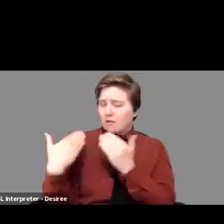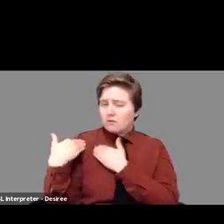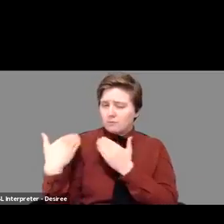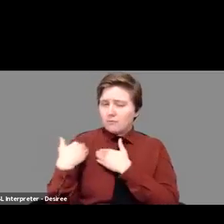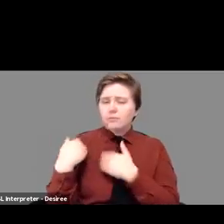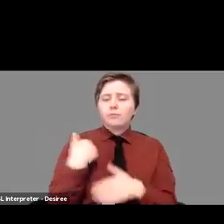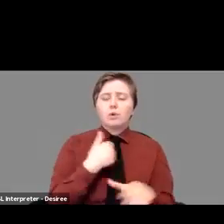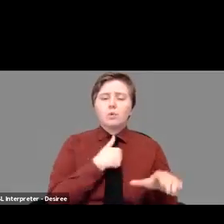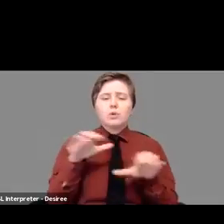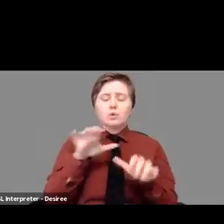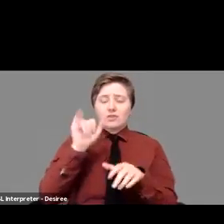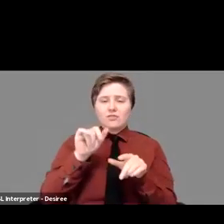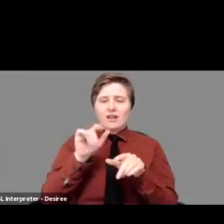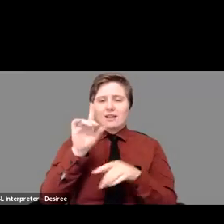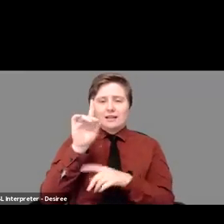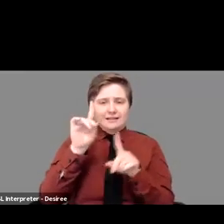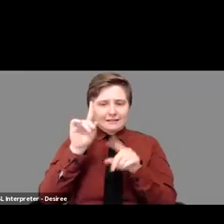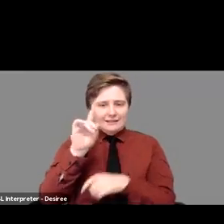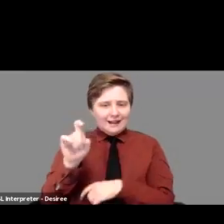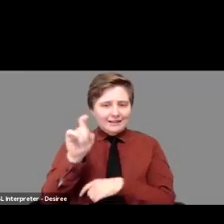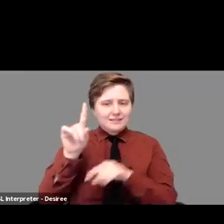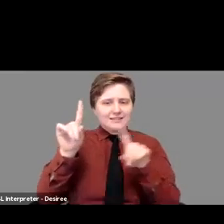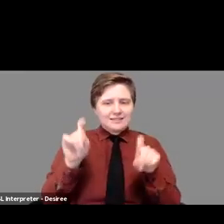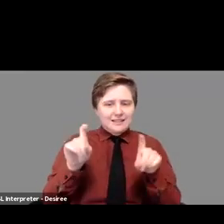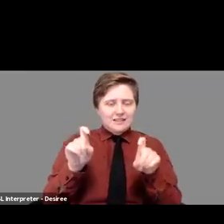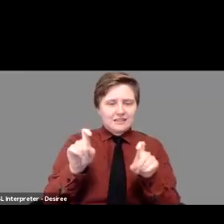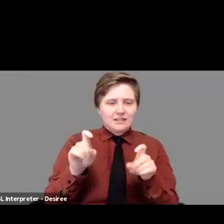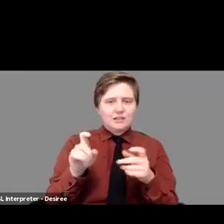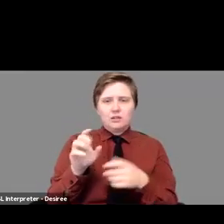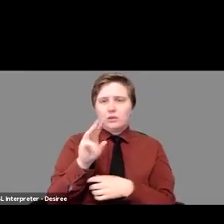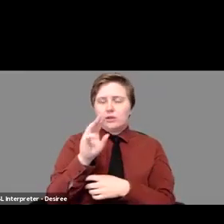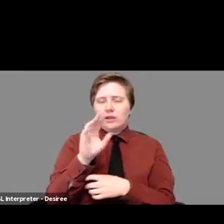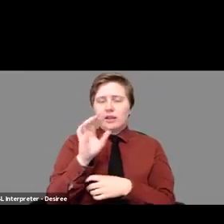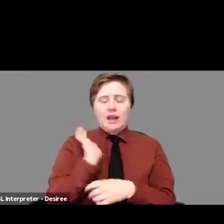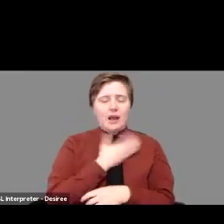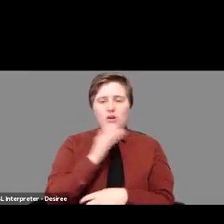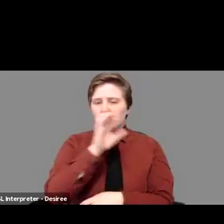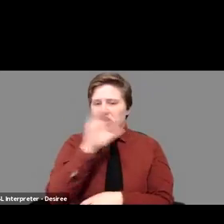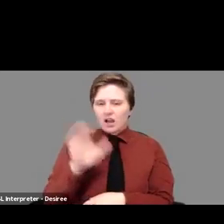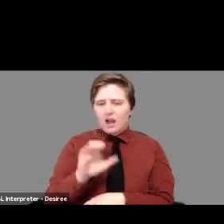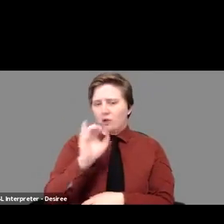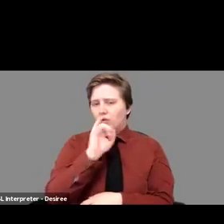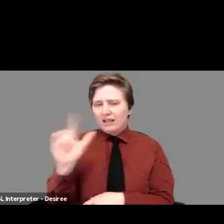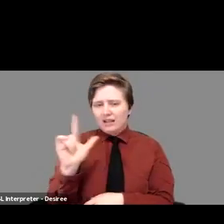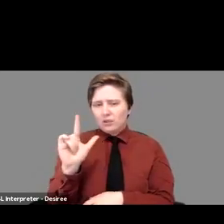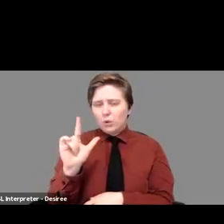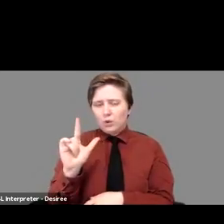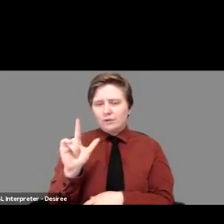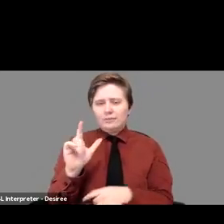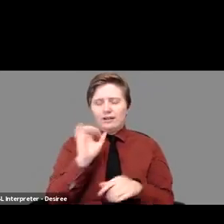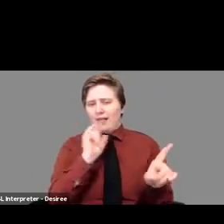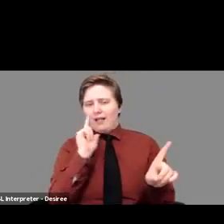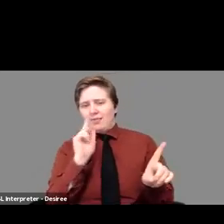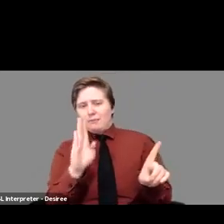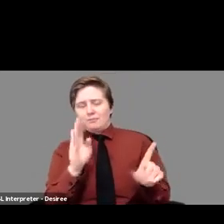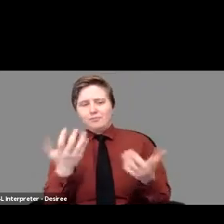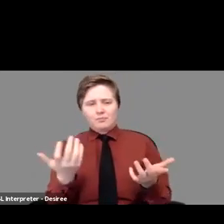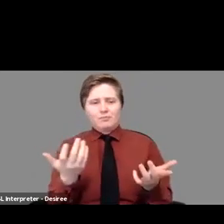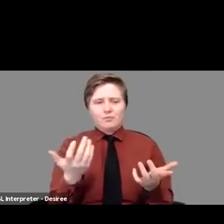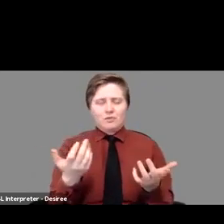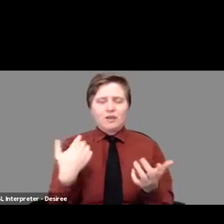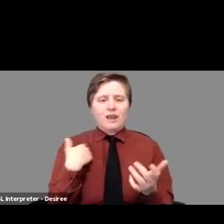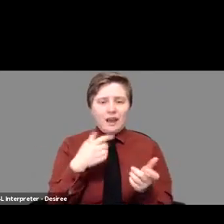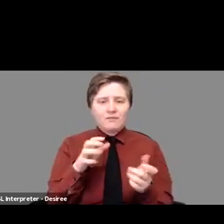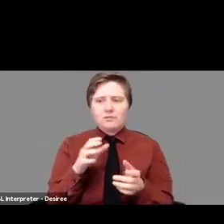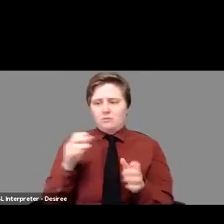do that diagnostic testing in our Wooddale, Chicago, Illinois laboratory. Our logistics network moves specimens to